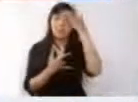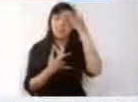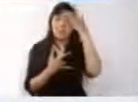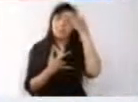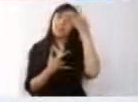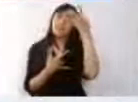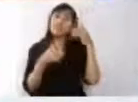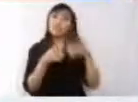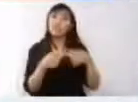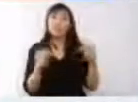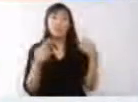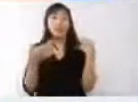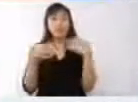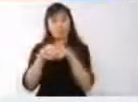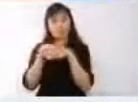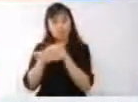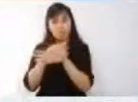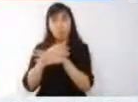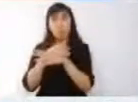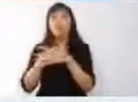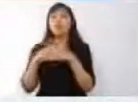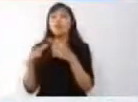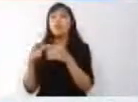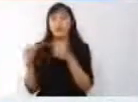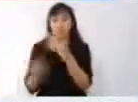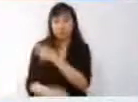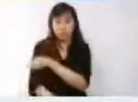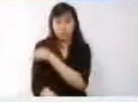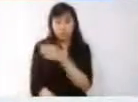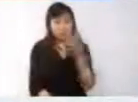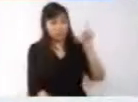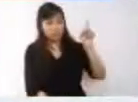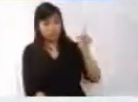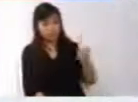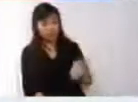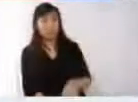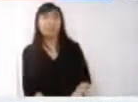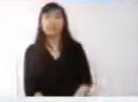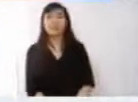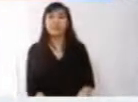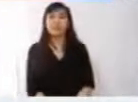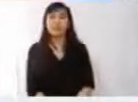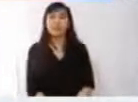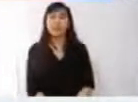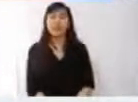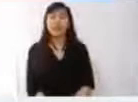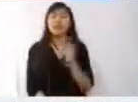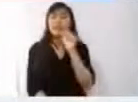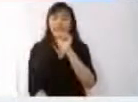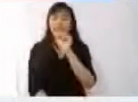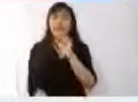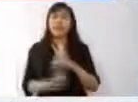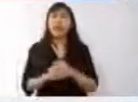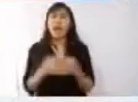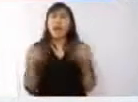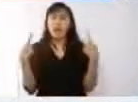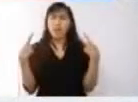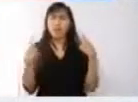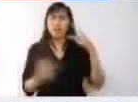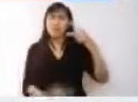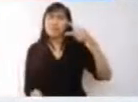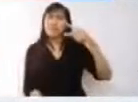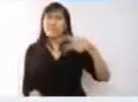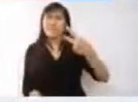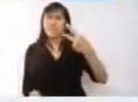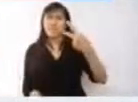ano po, ito po ay running tally. So 308 po as of this time. And of course, we were assured by the Japanese